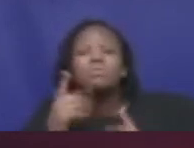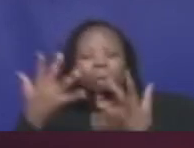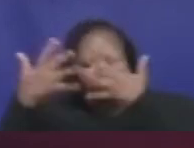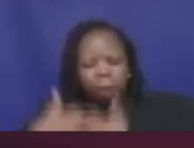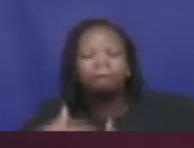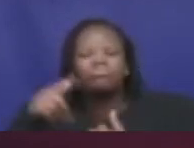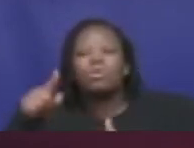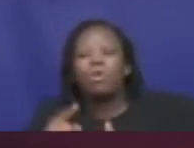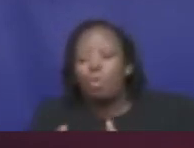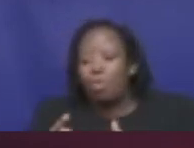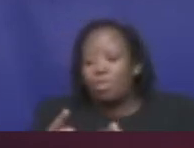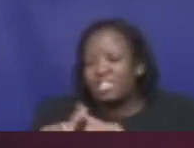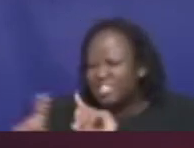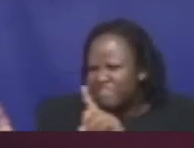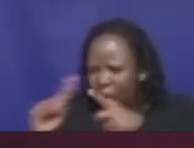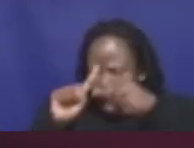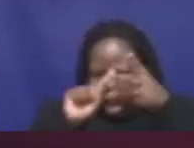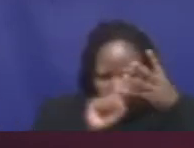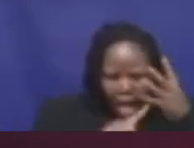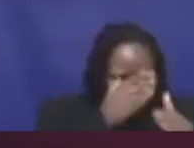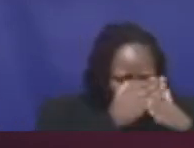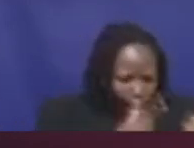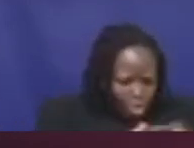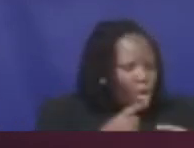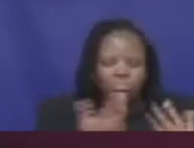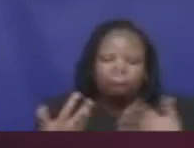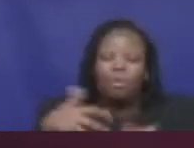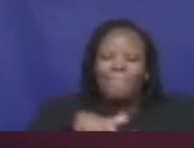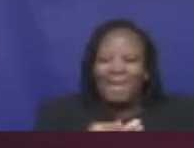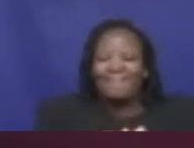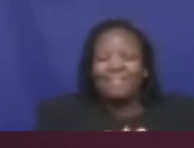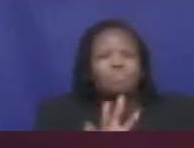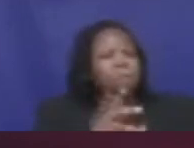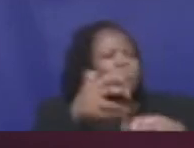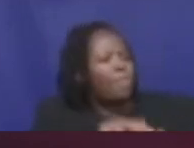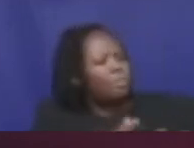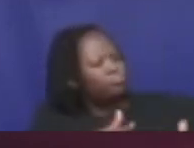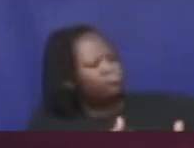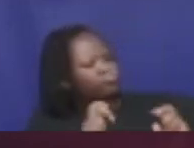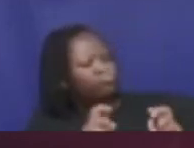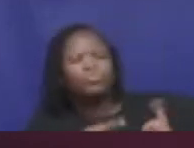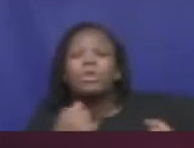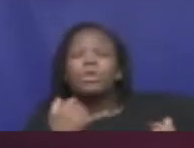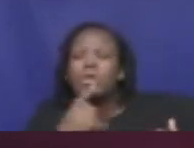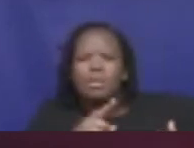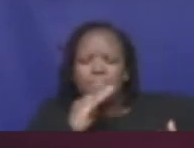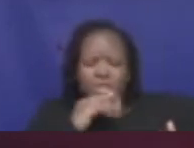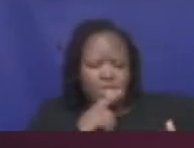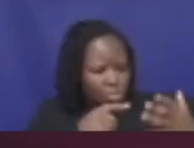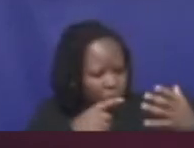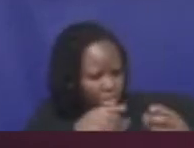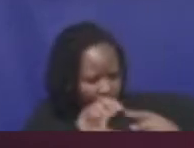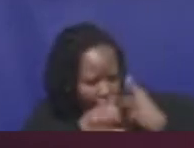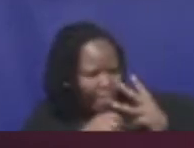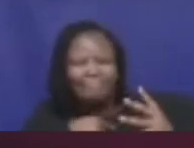one entity. But what combining these line functions did show us was how chronically underfunded our border functions